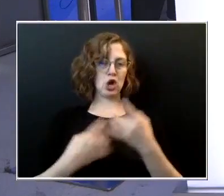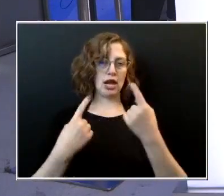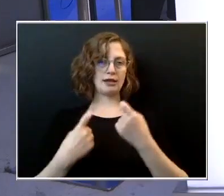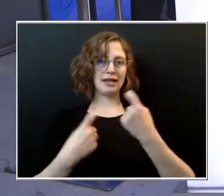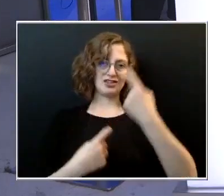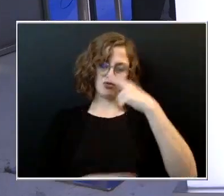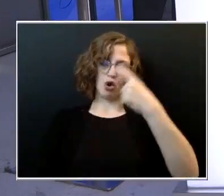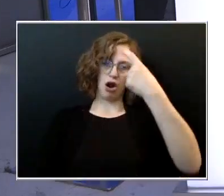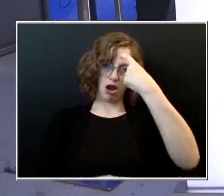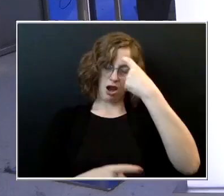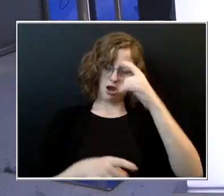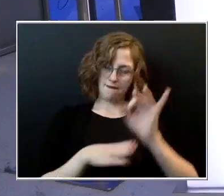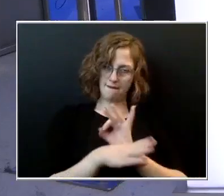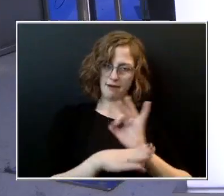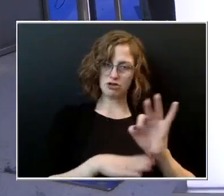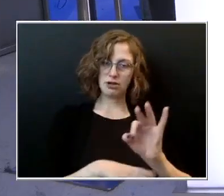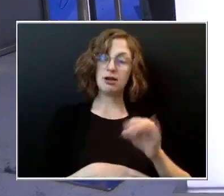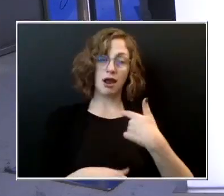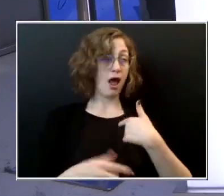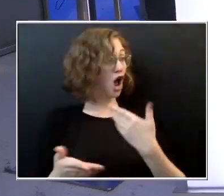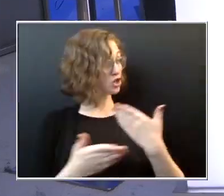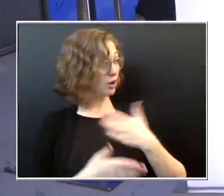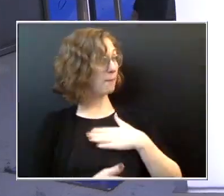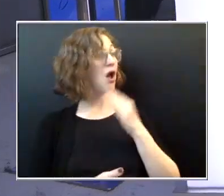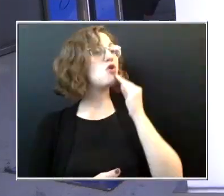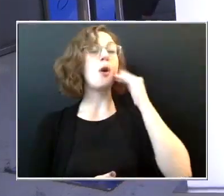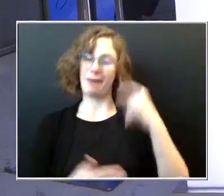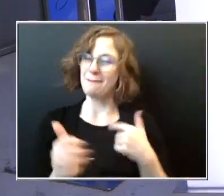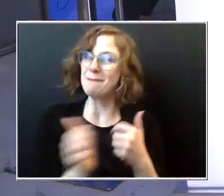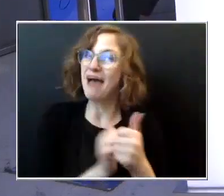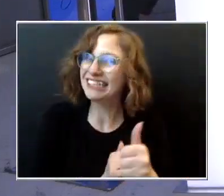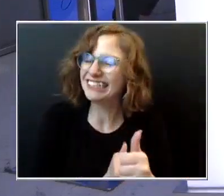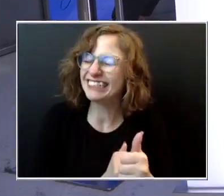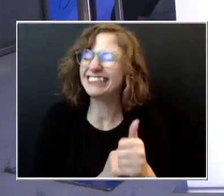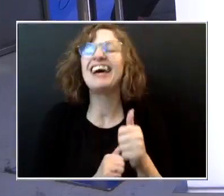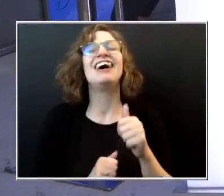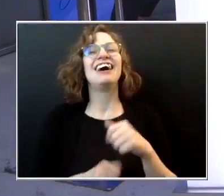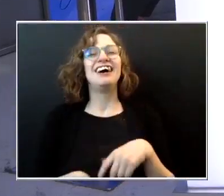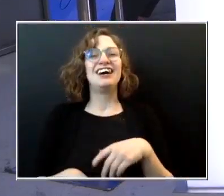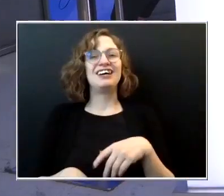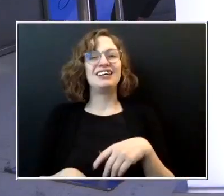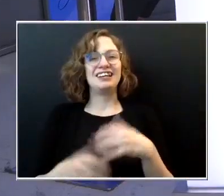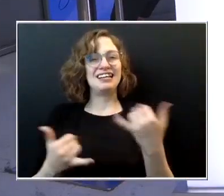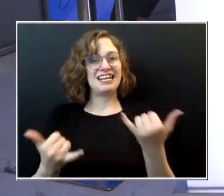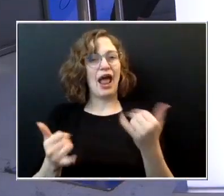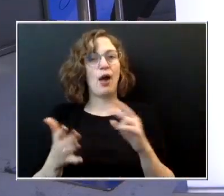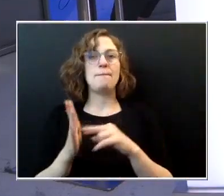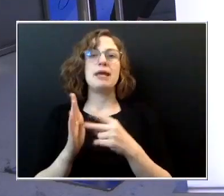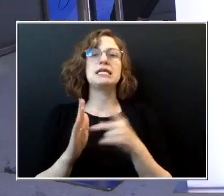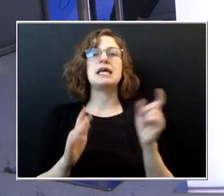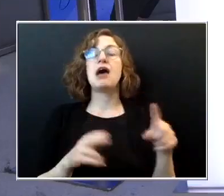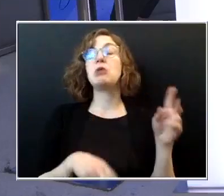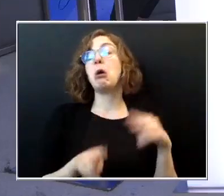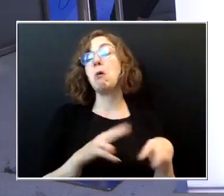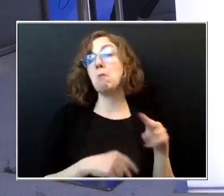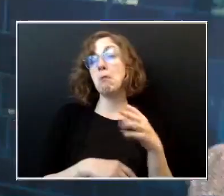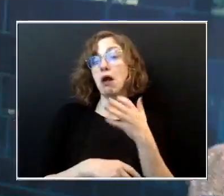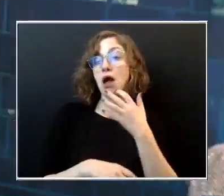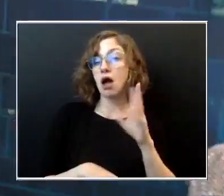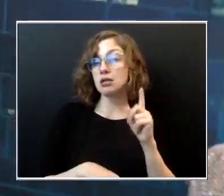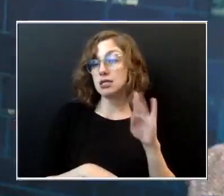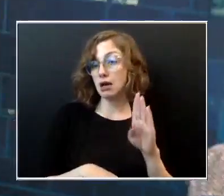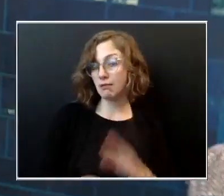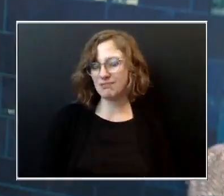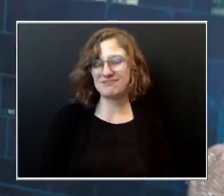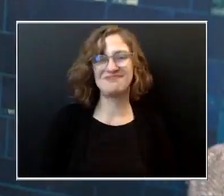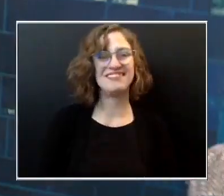by the way. Good. Took a little help, but I did pass. And now it means I'm going to have to go look at a hot tub again. My wife will shoot me. All right. Thanks, everyone,